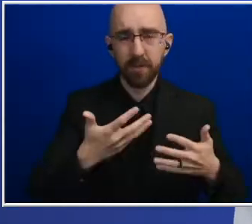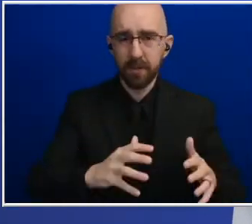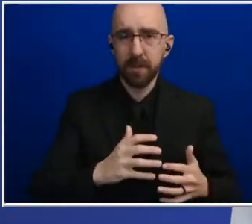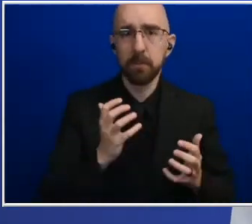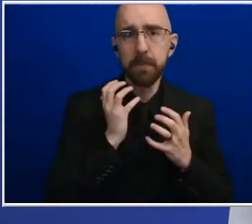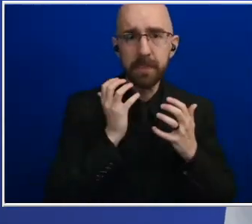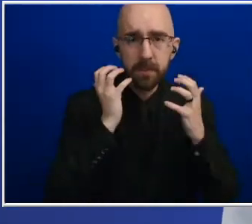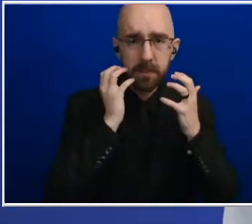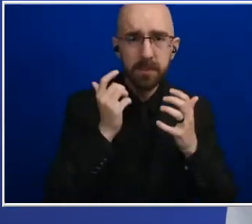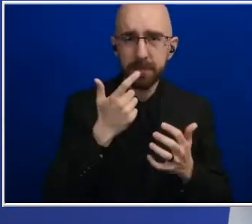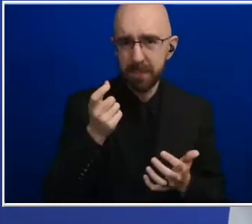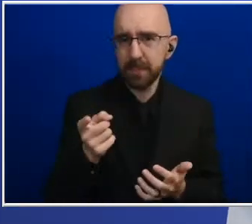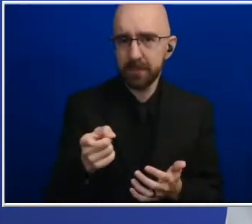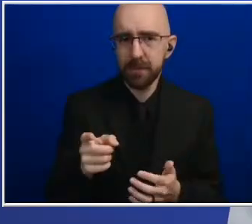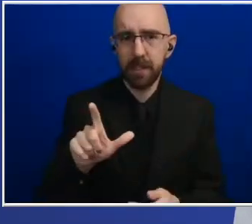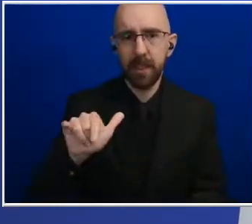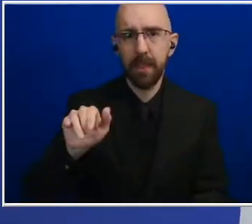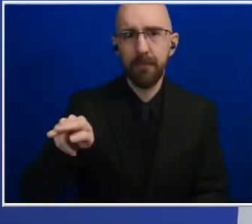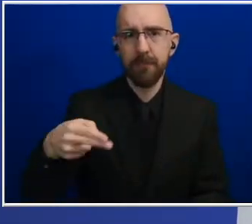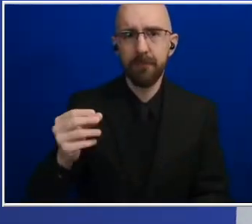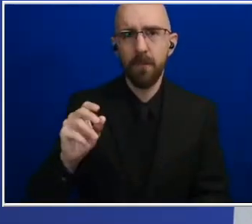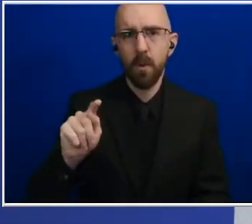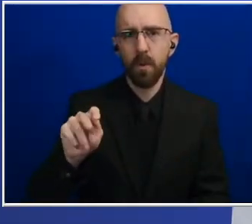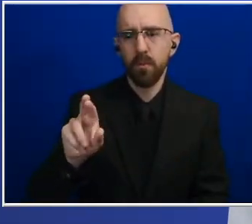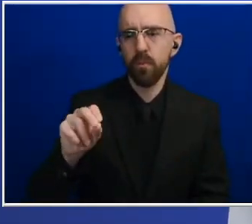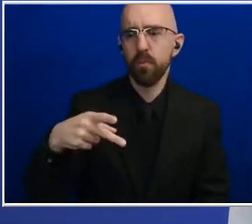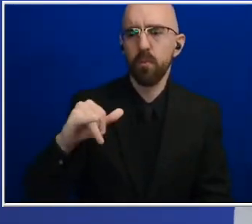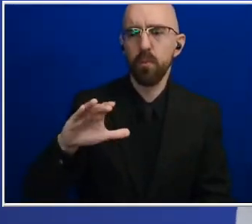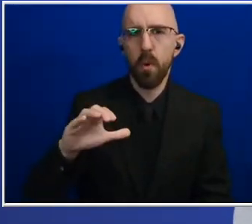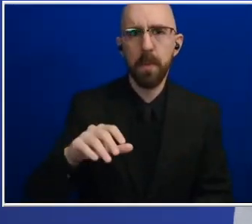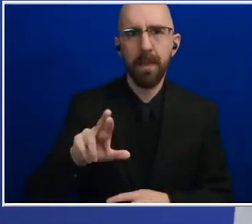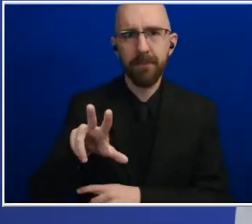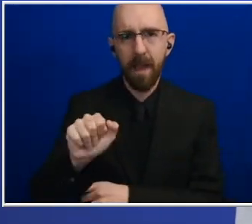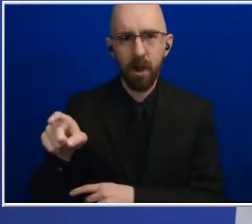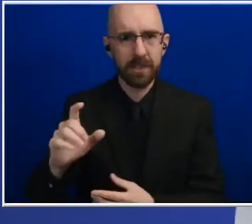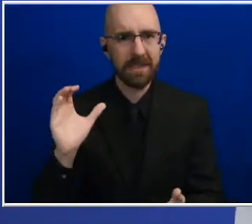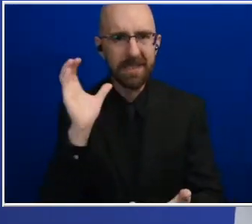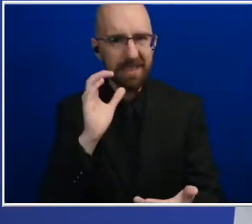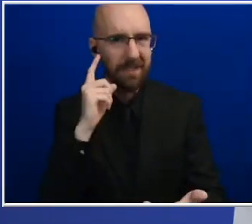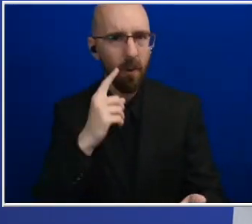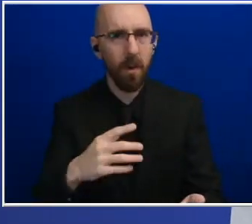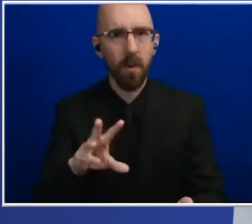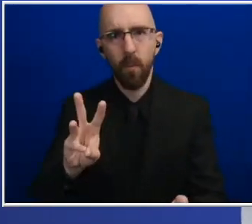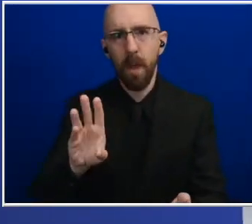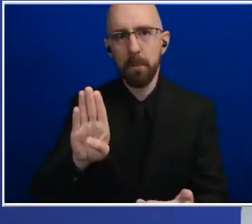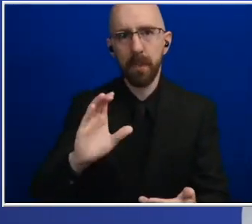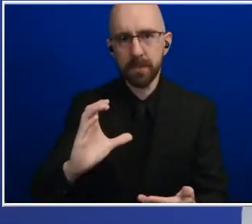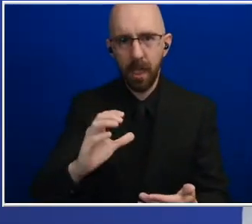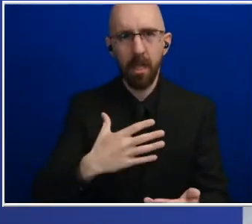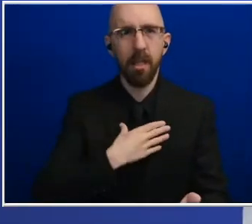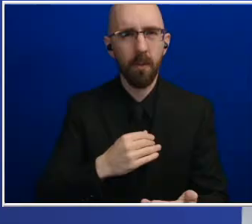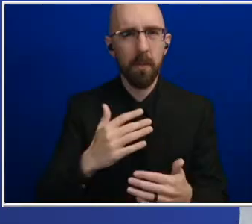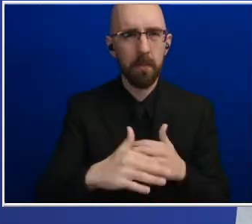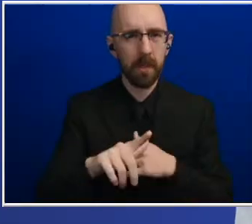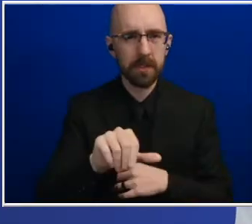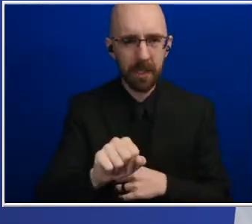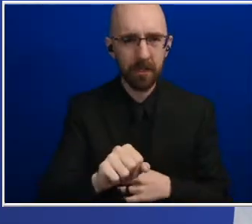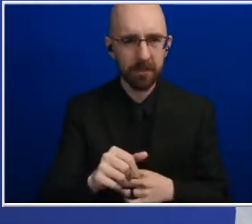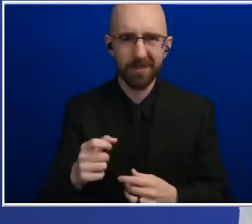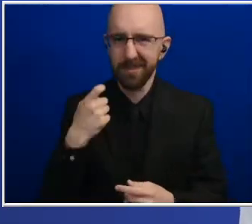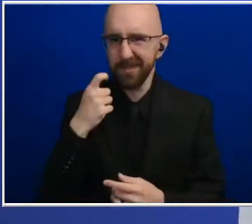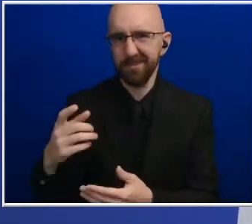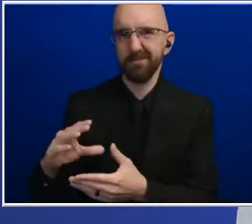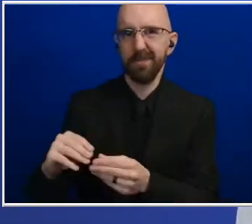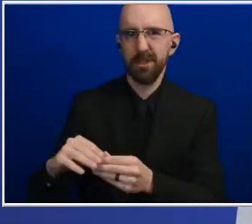is a lymphotropic virus, meaning it searches out those white blood cells, just as we heard Dr. Swanson talk about, you